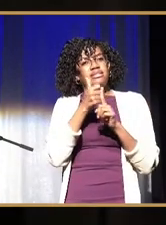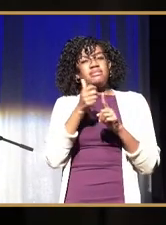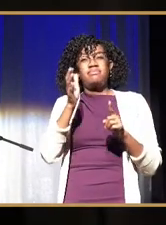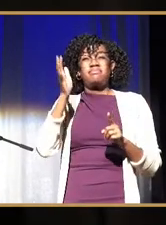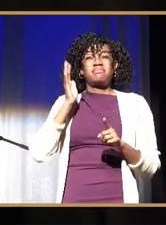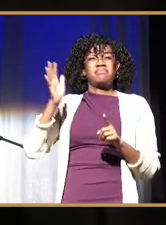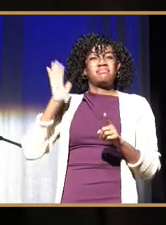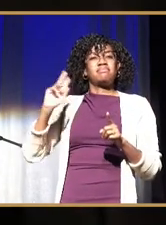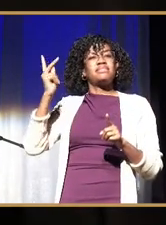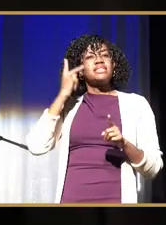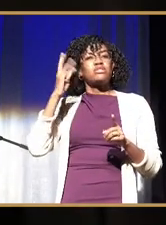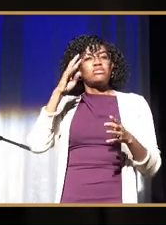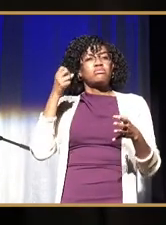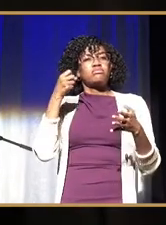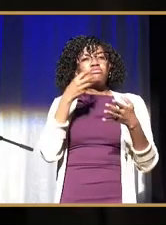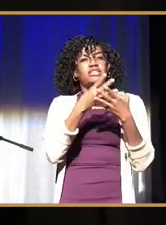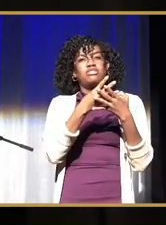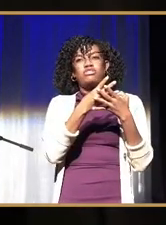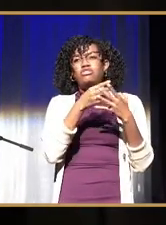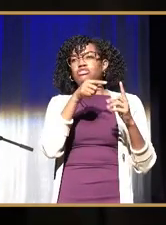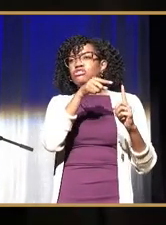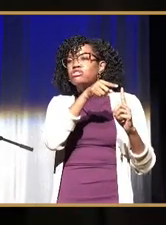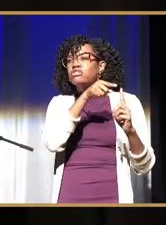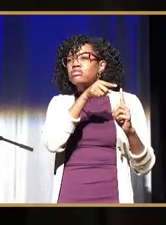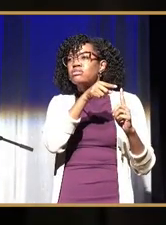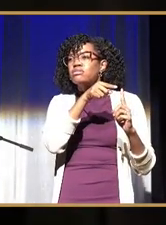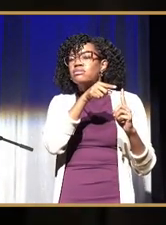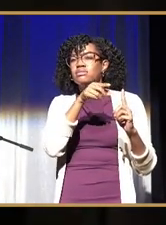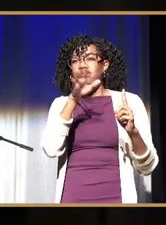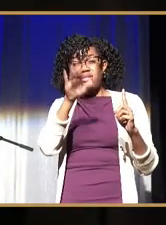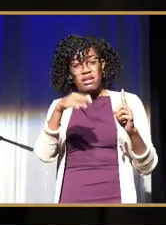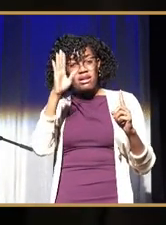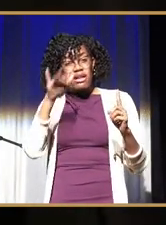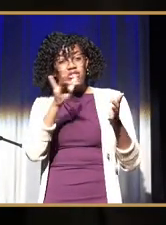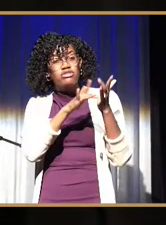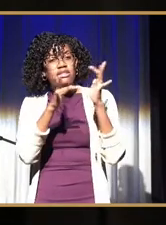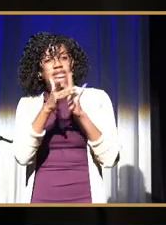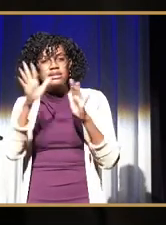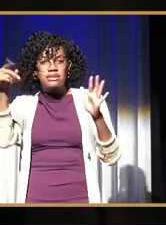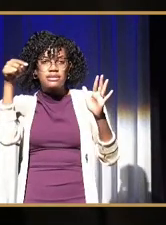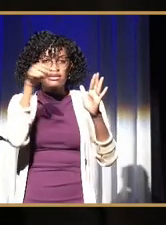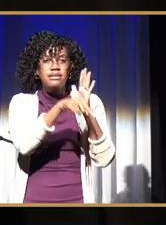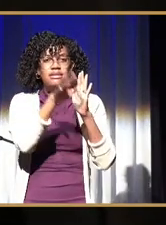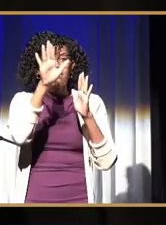prisoner. Ooh, give me that Jesus that was killed by the state.